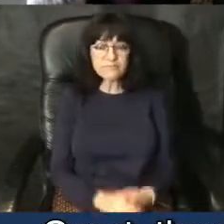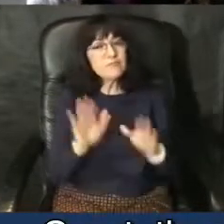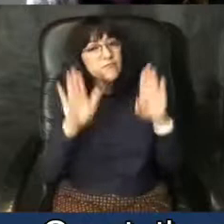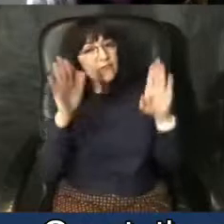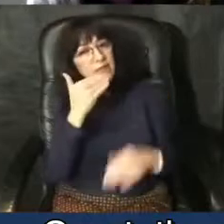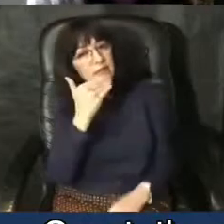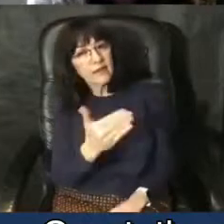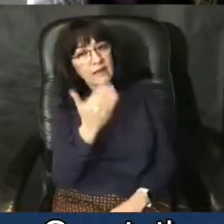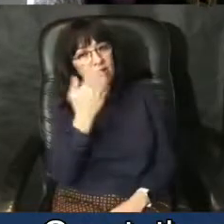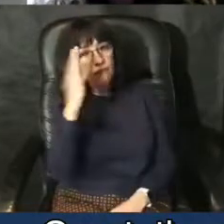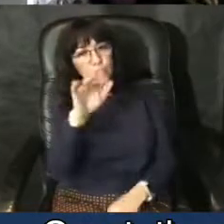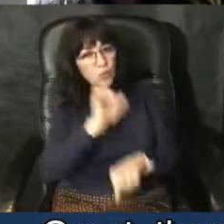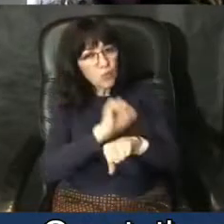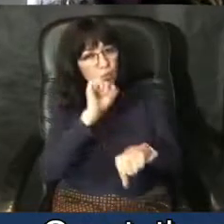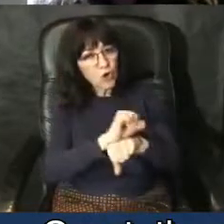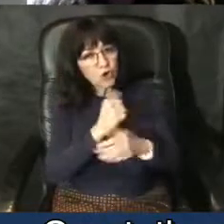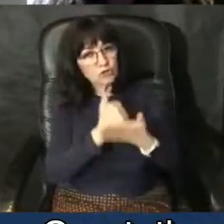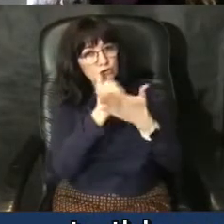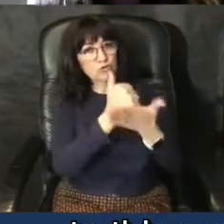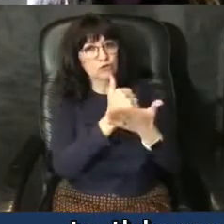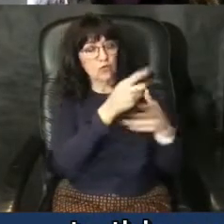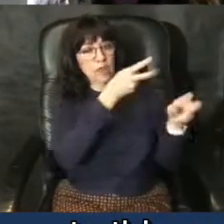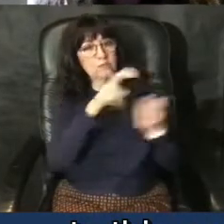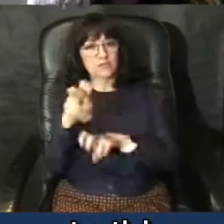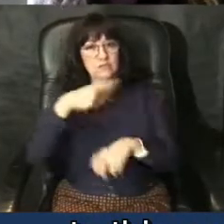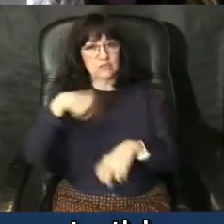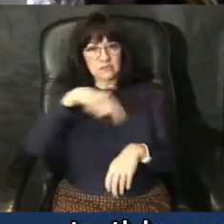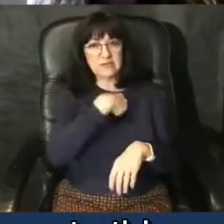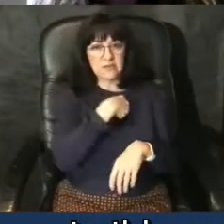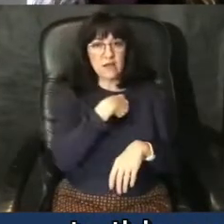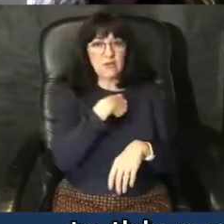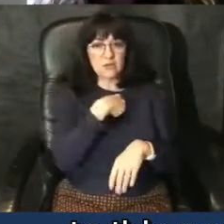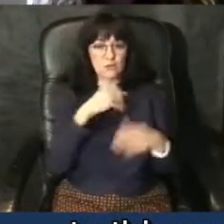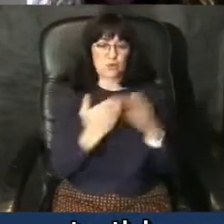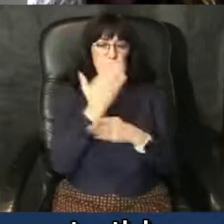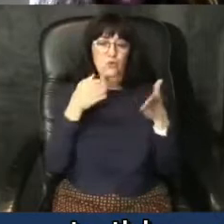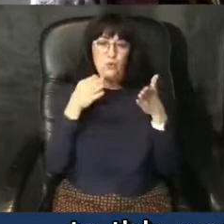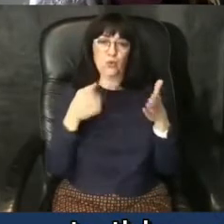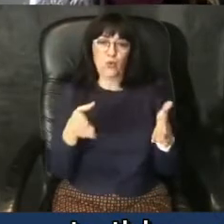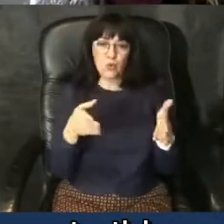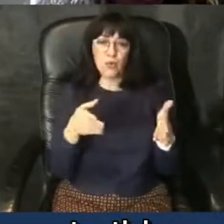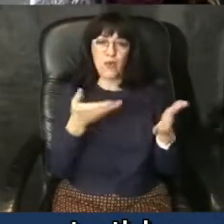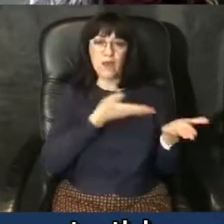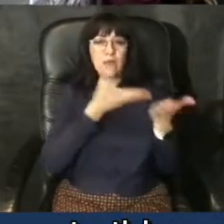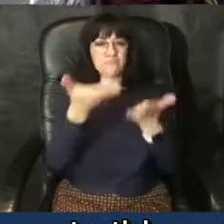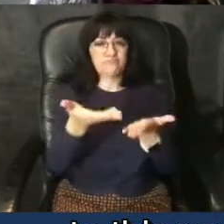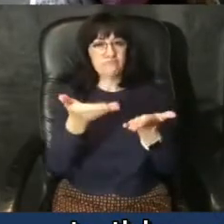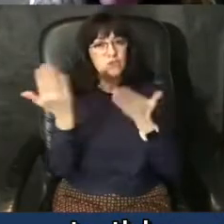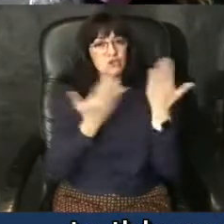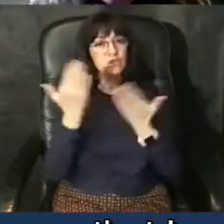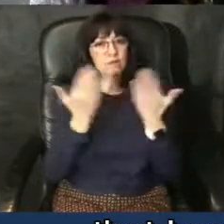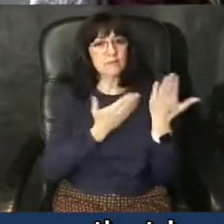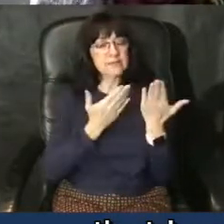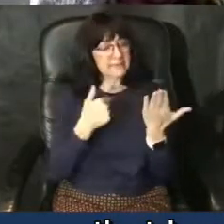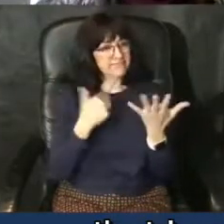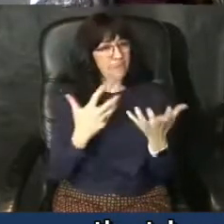you for your work to help transition us to this new way of delivering services. I do want to add